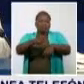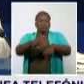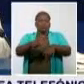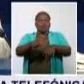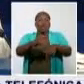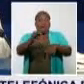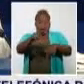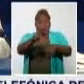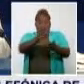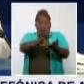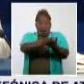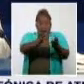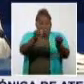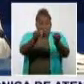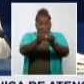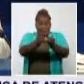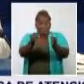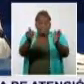To date,